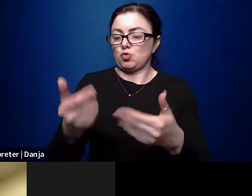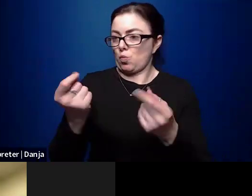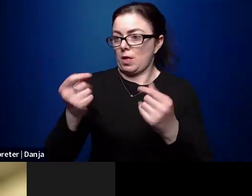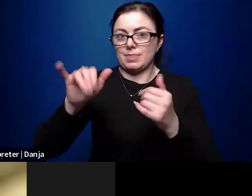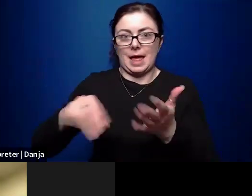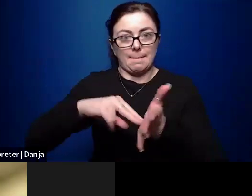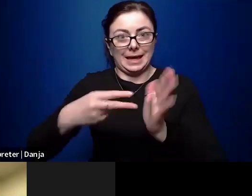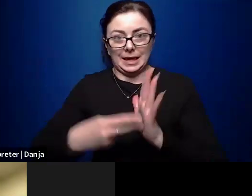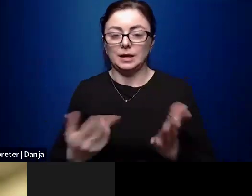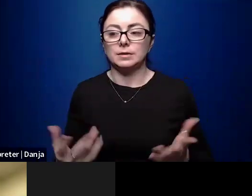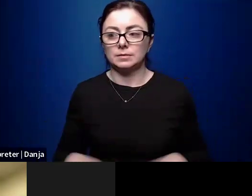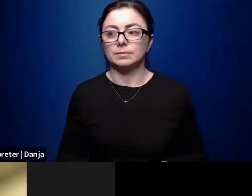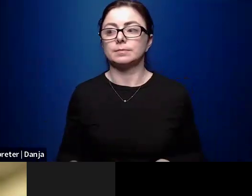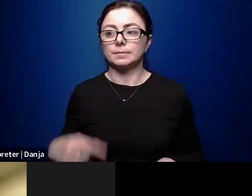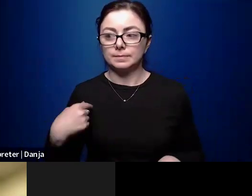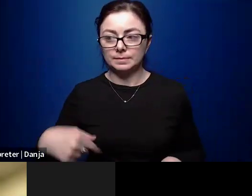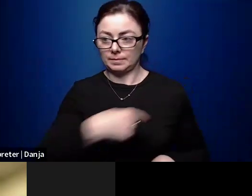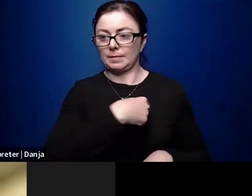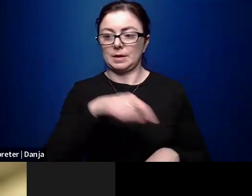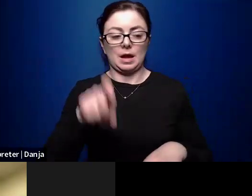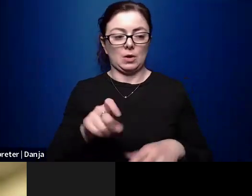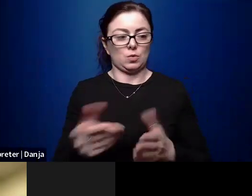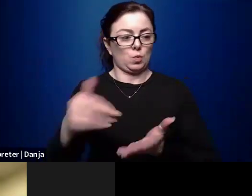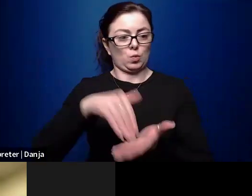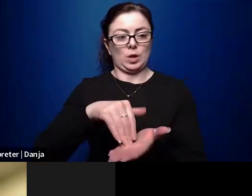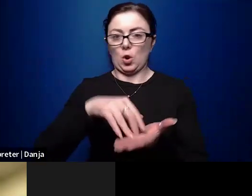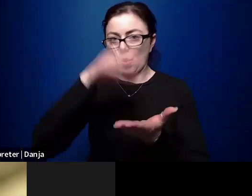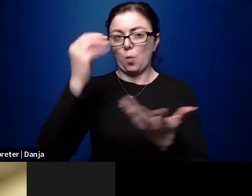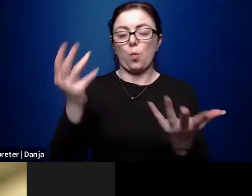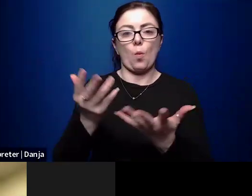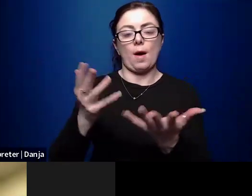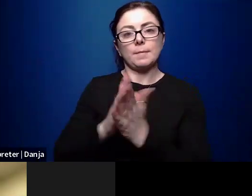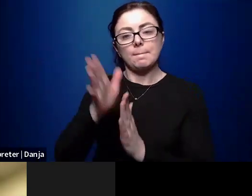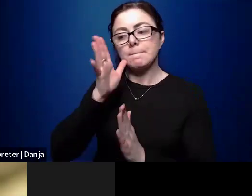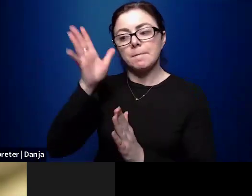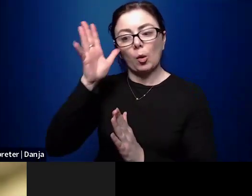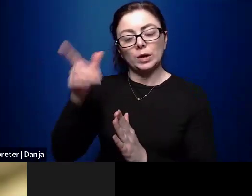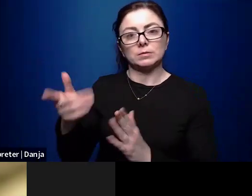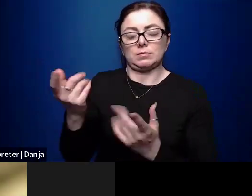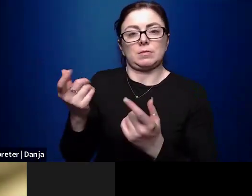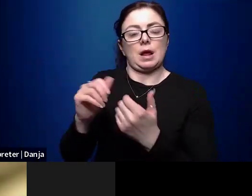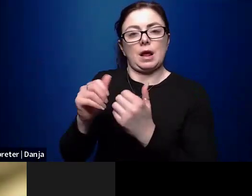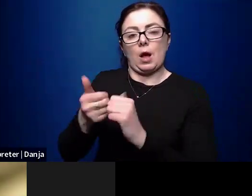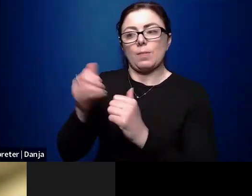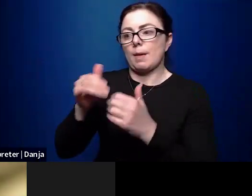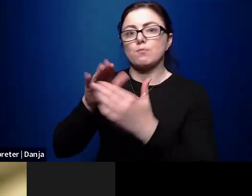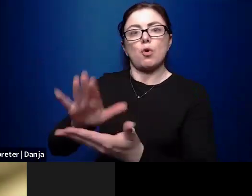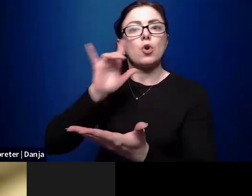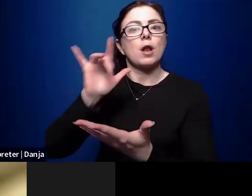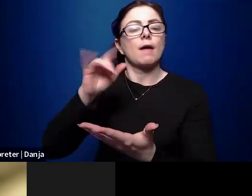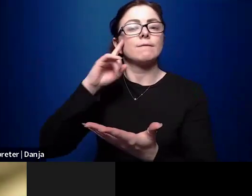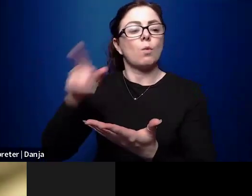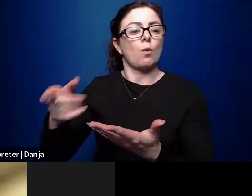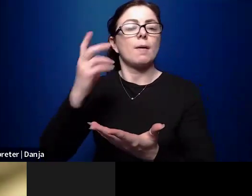We had to relearn what parenting looks like to a blind infant and tried to figure out new ways to set us out on the journey we were